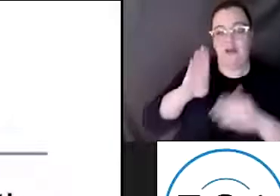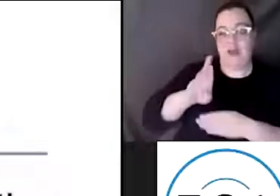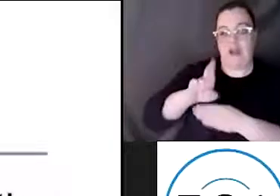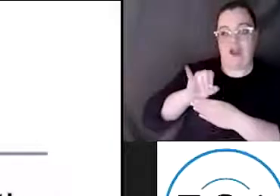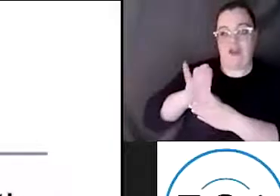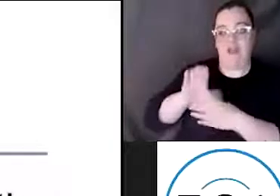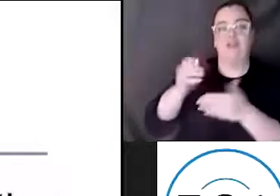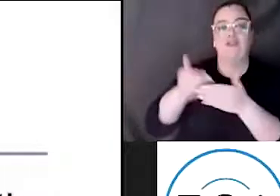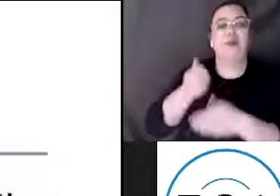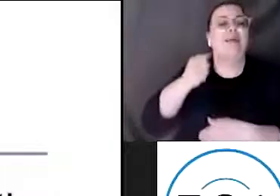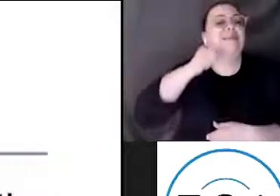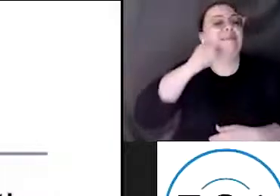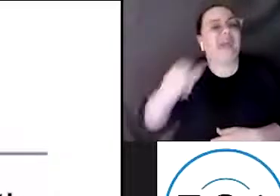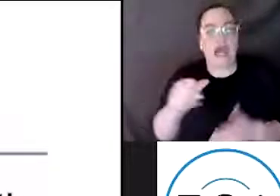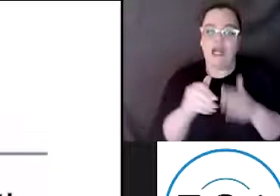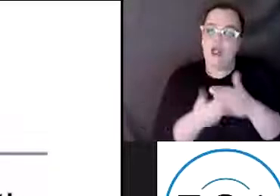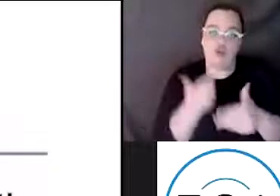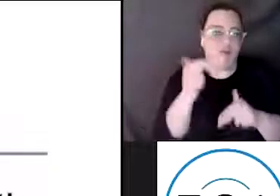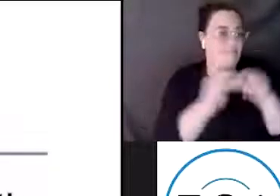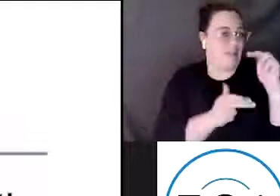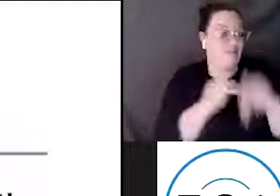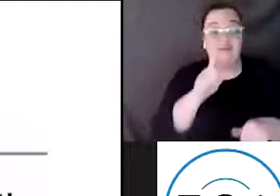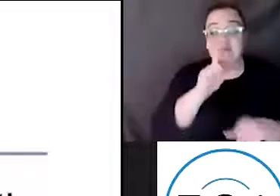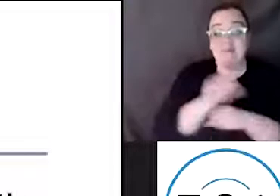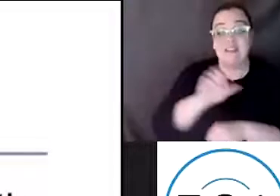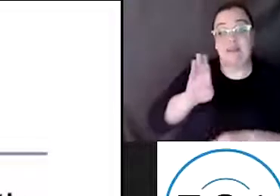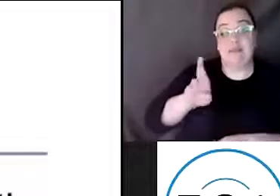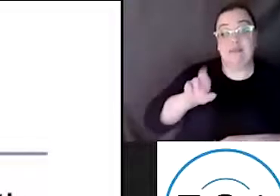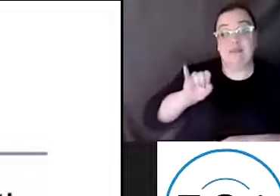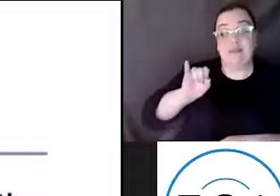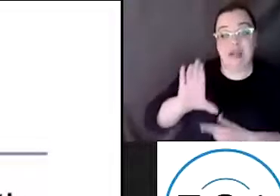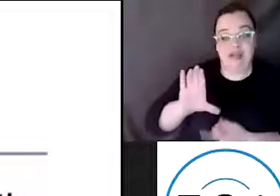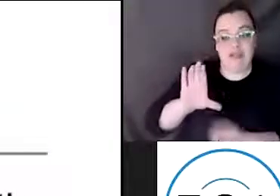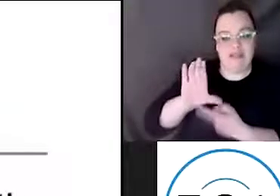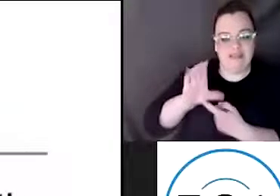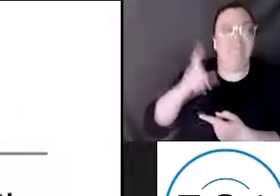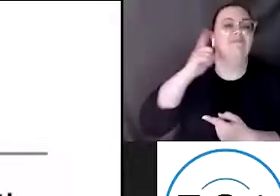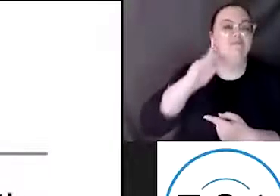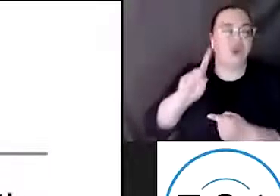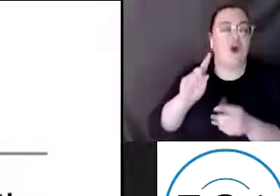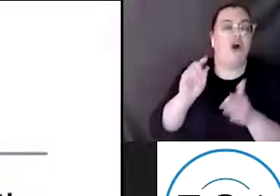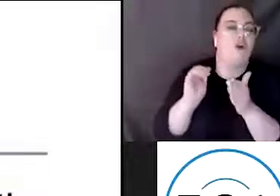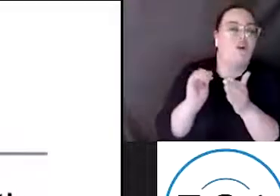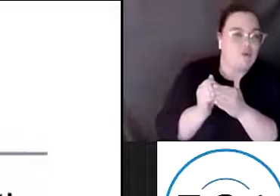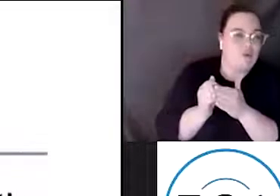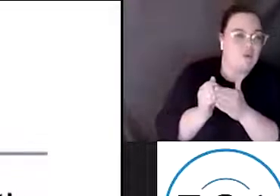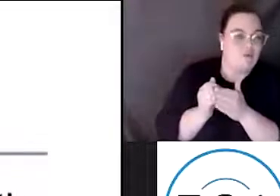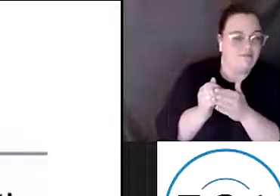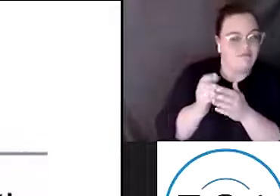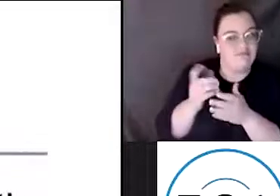mostly for existing buildings. That's right. So we'll put these links in the chat too. So there's some webinars coming up, and mostly